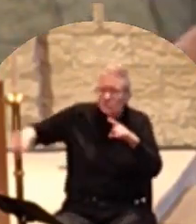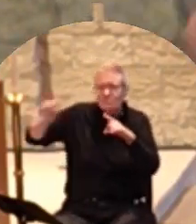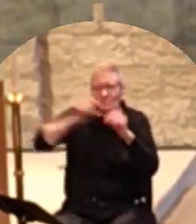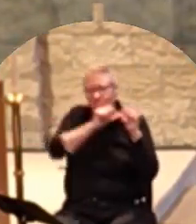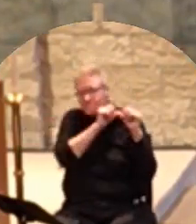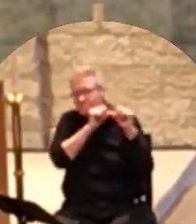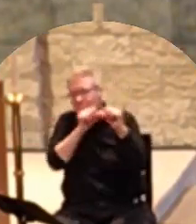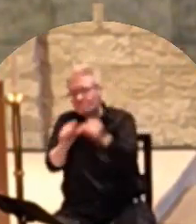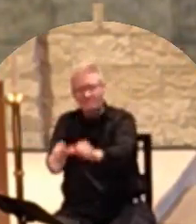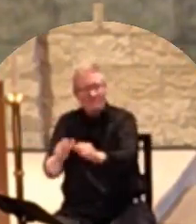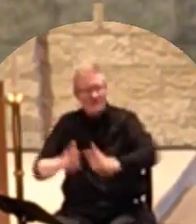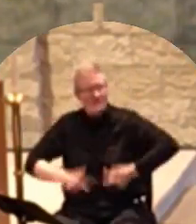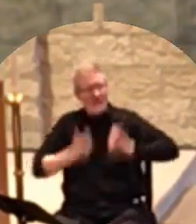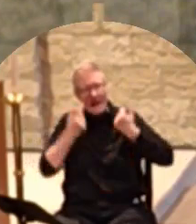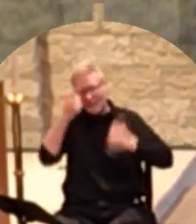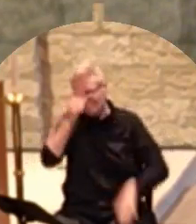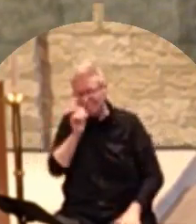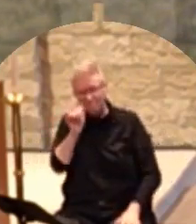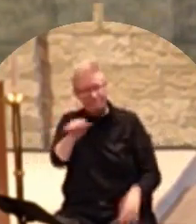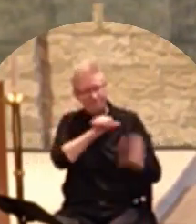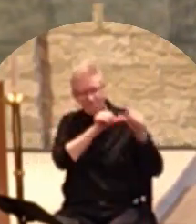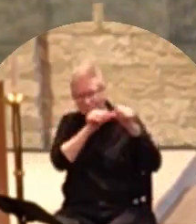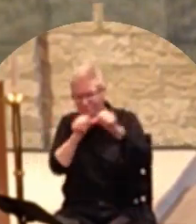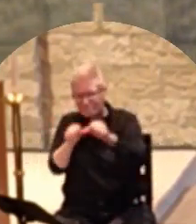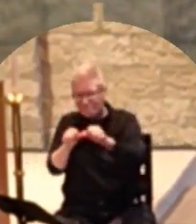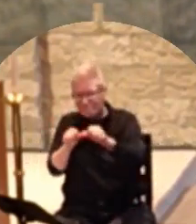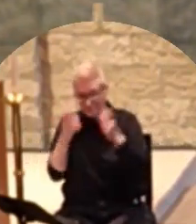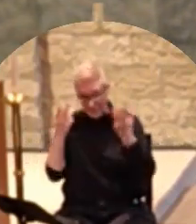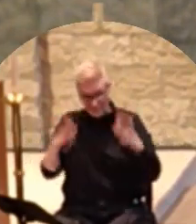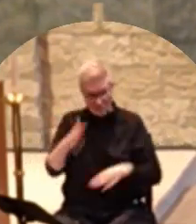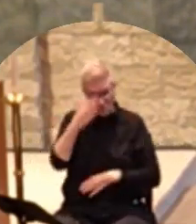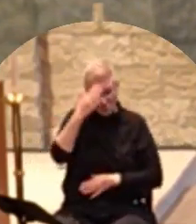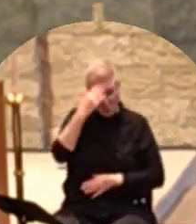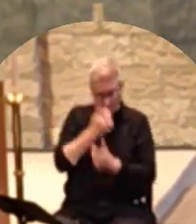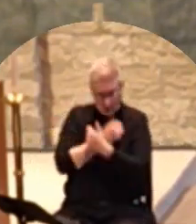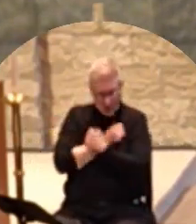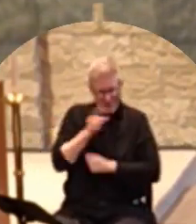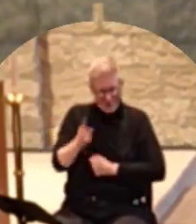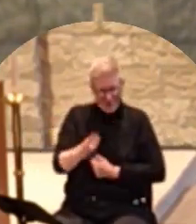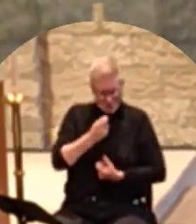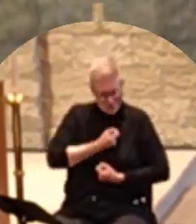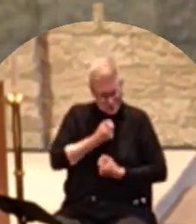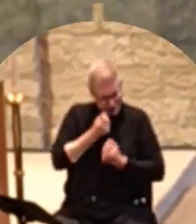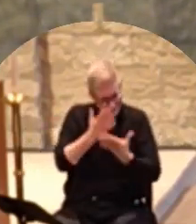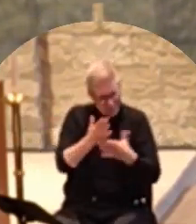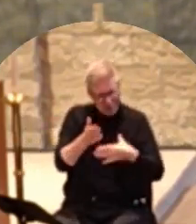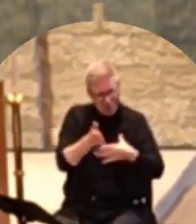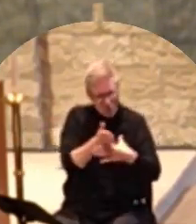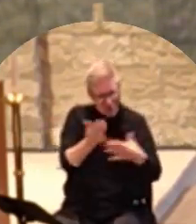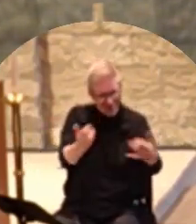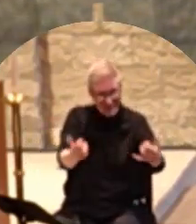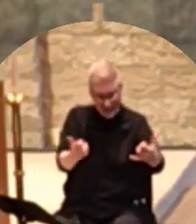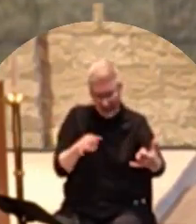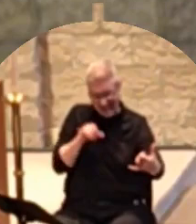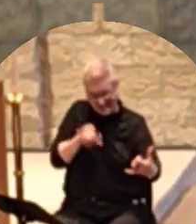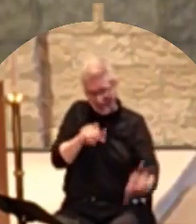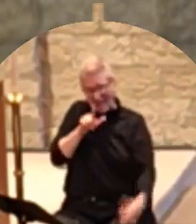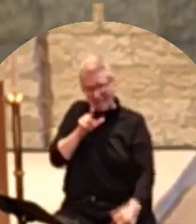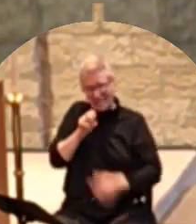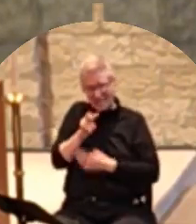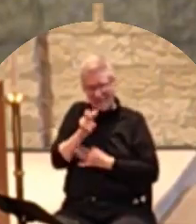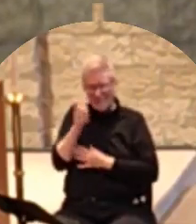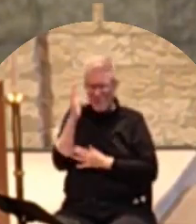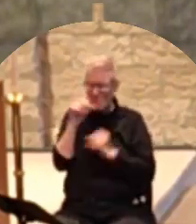friends, we know that the love that we express today with our loved ones, this love continues for